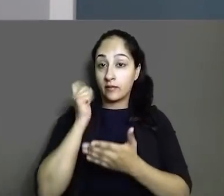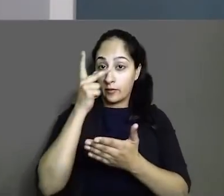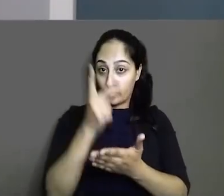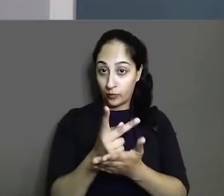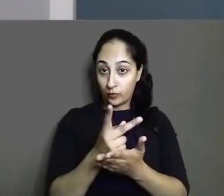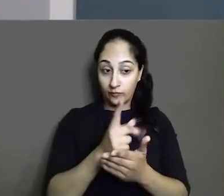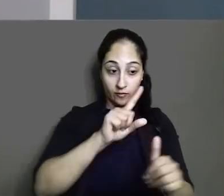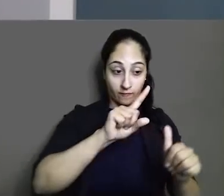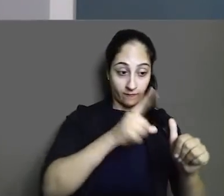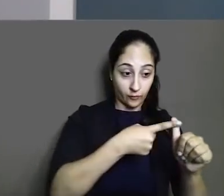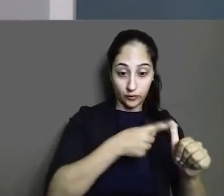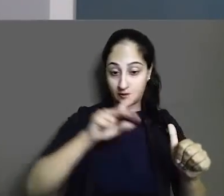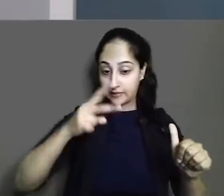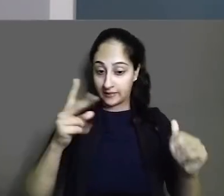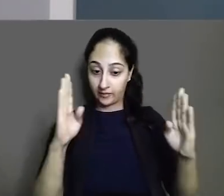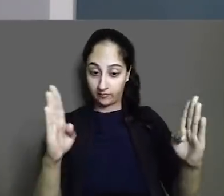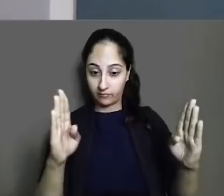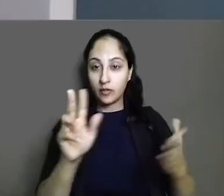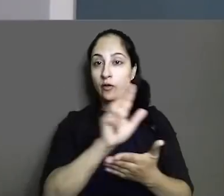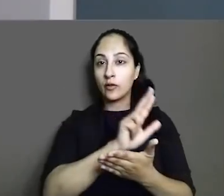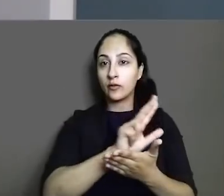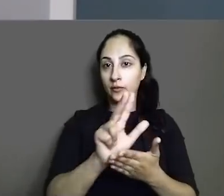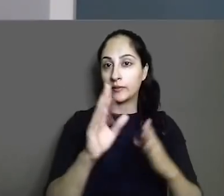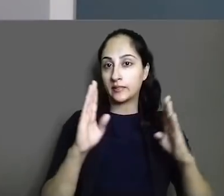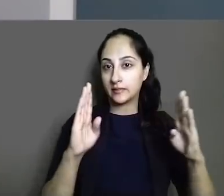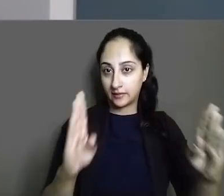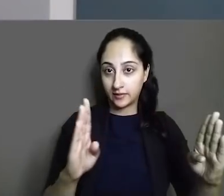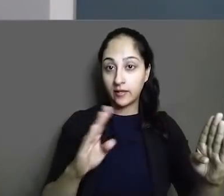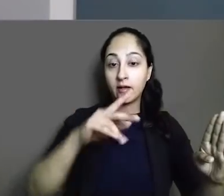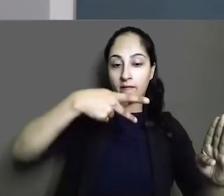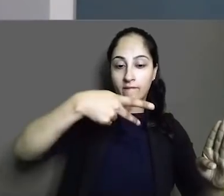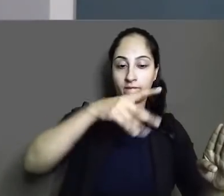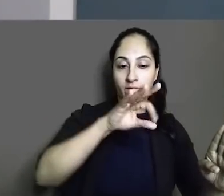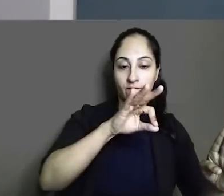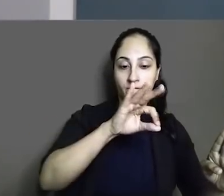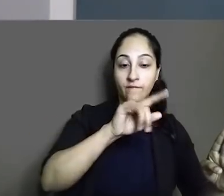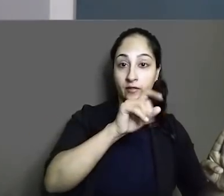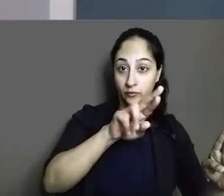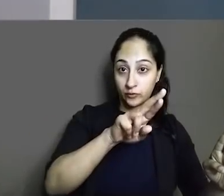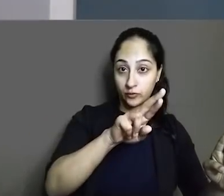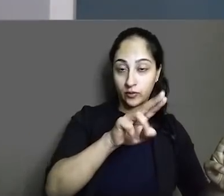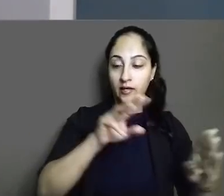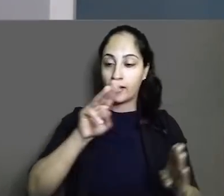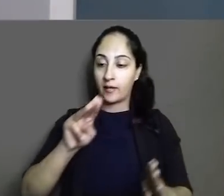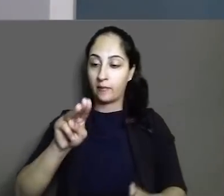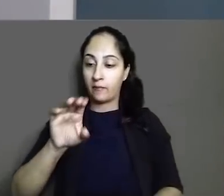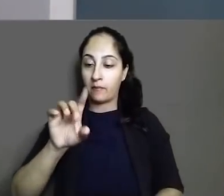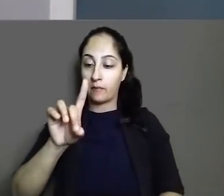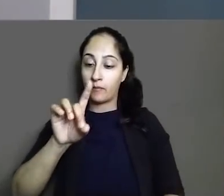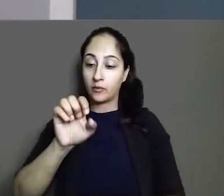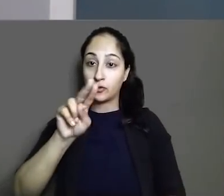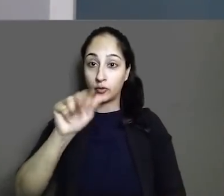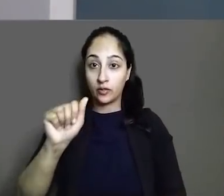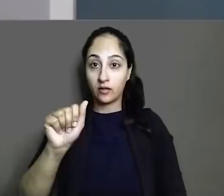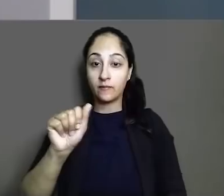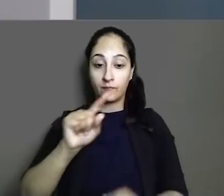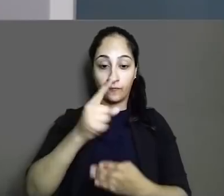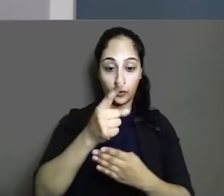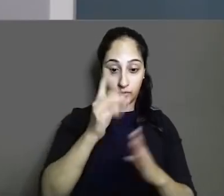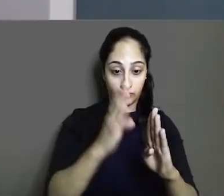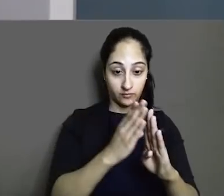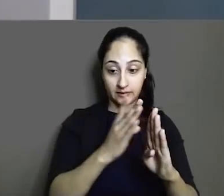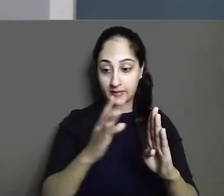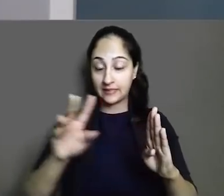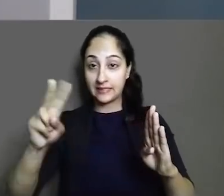it should be fine. Now, for the AstraZeneca vaccine, the trials seem to show that the longer the interval between the